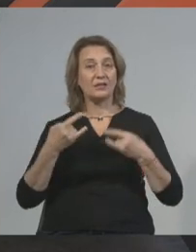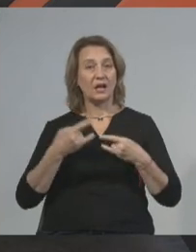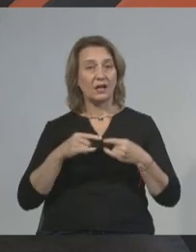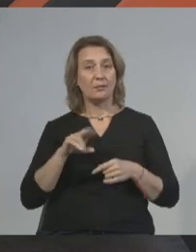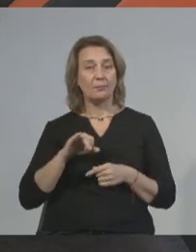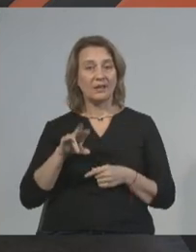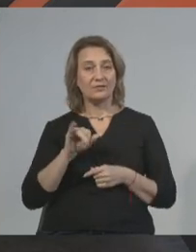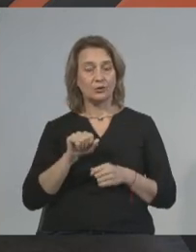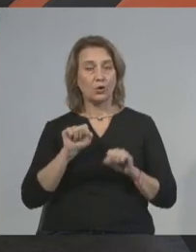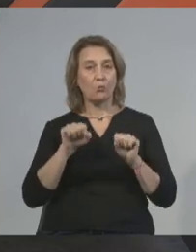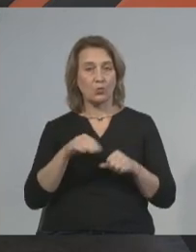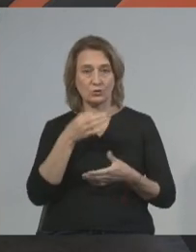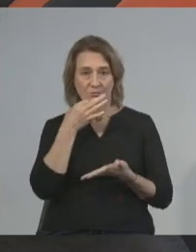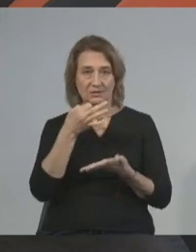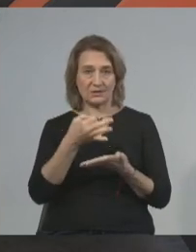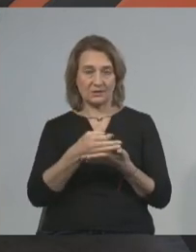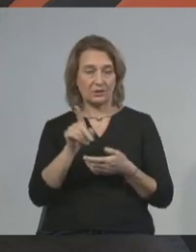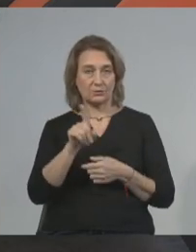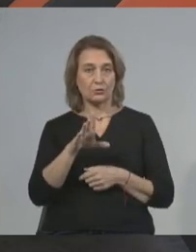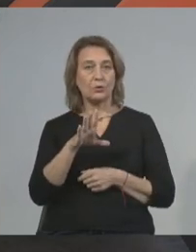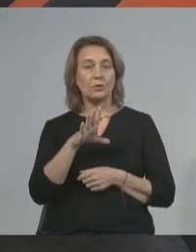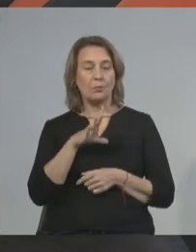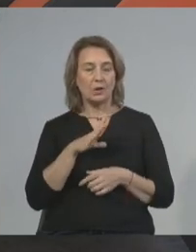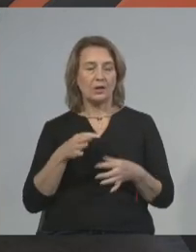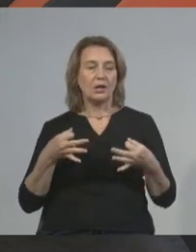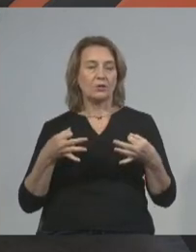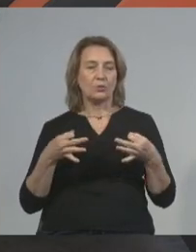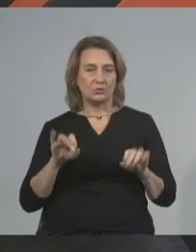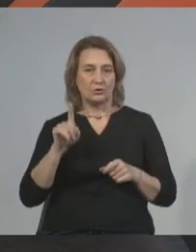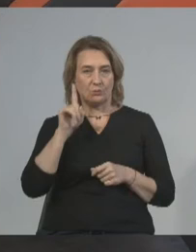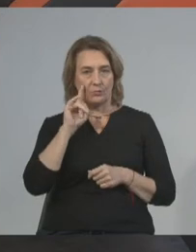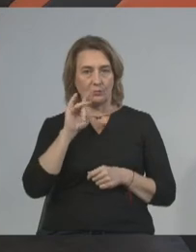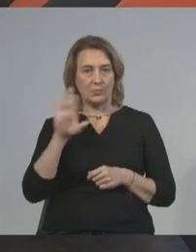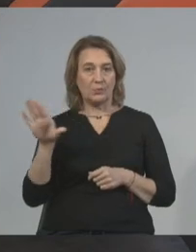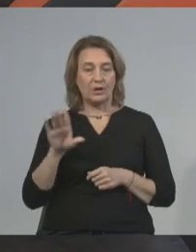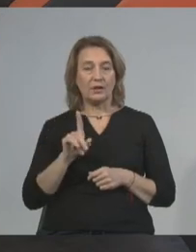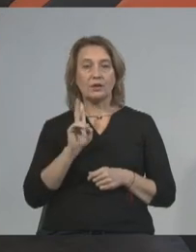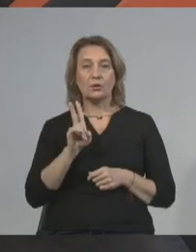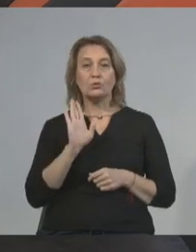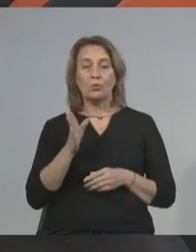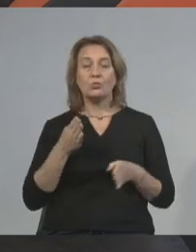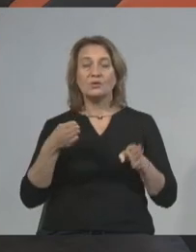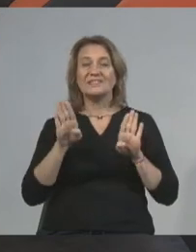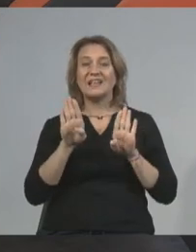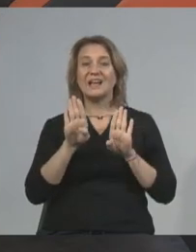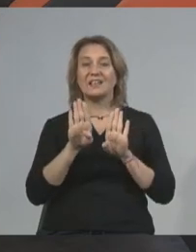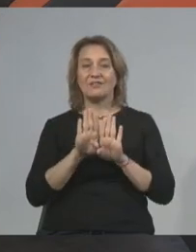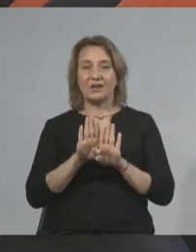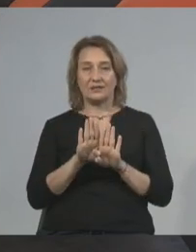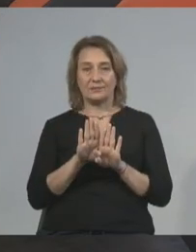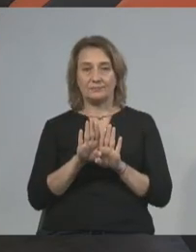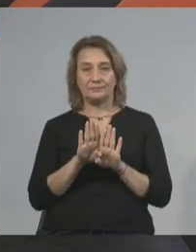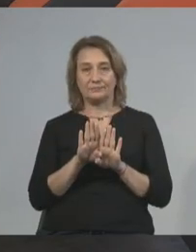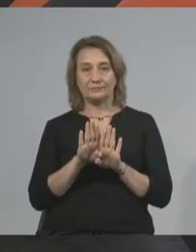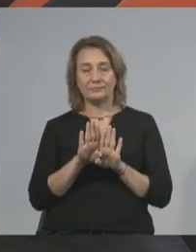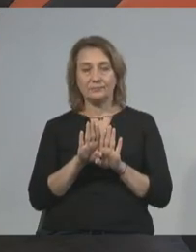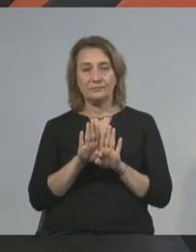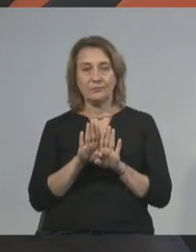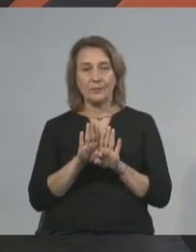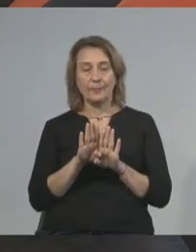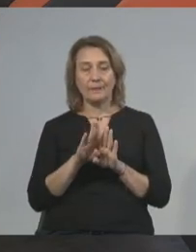channels of mr madwich can you tell us about alternative media which will